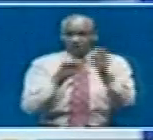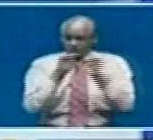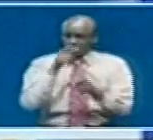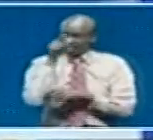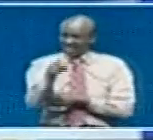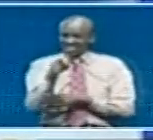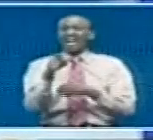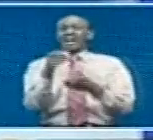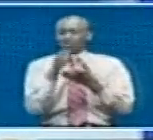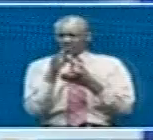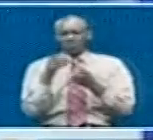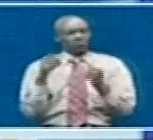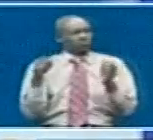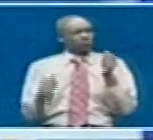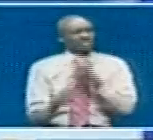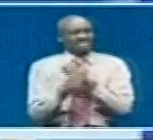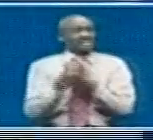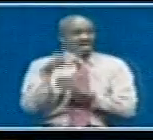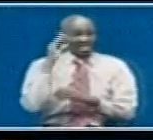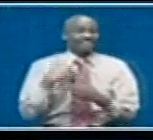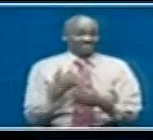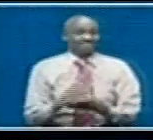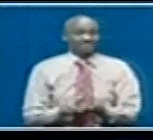such crucial accounts.